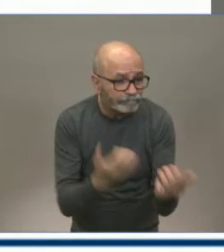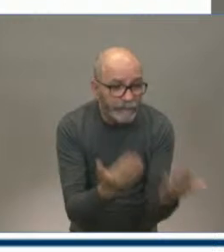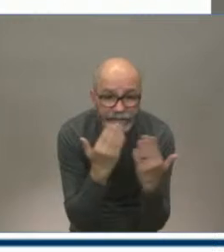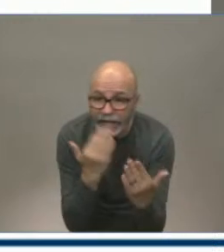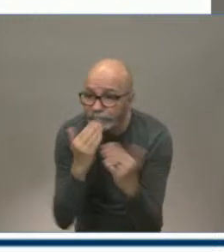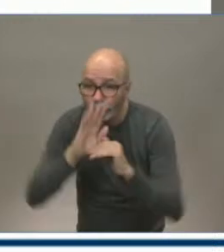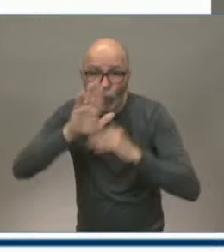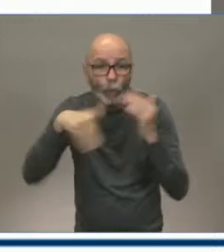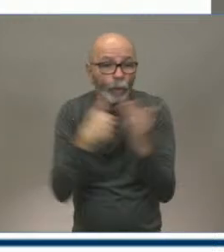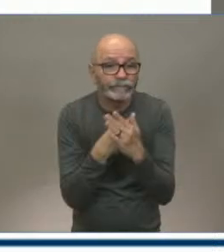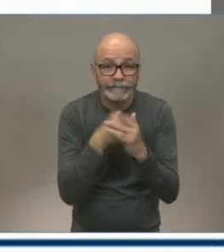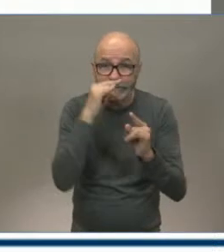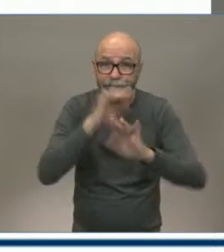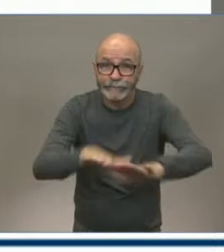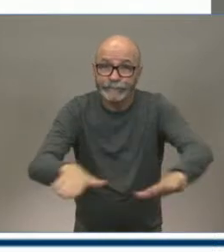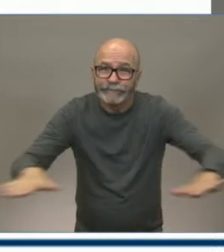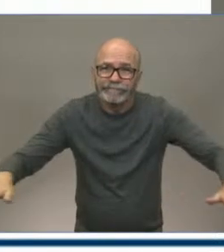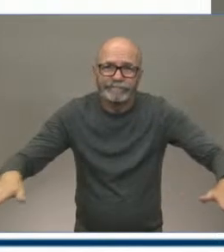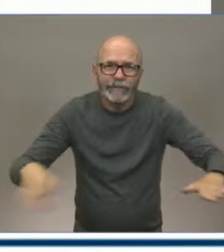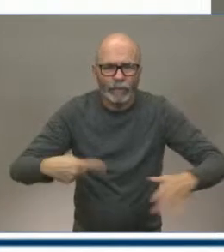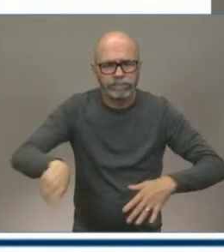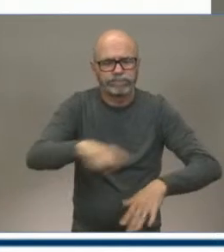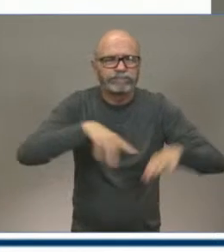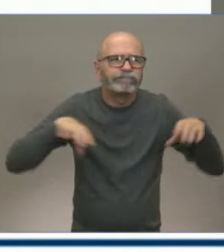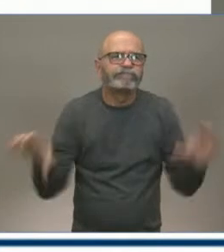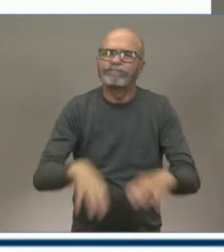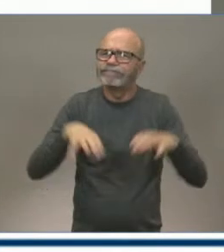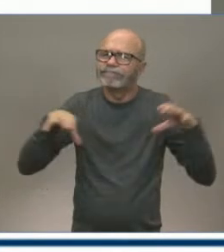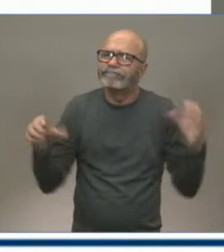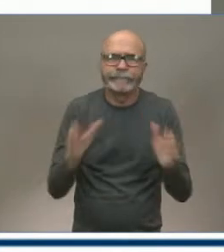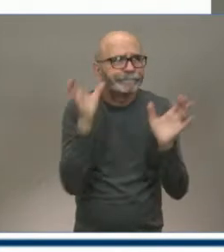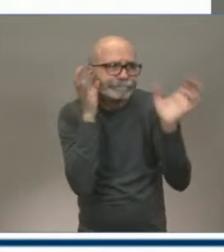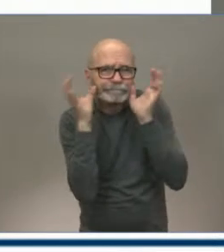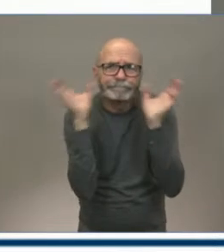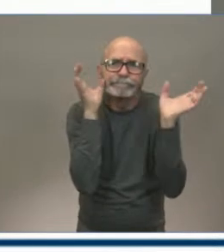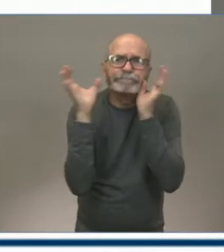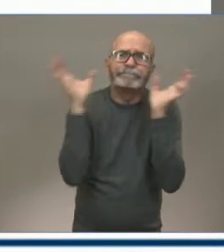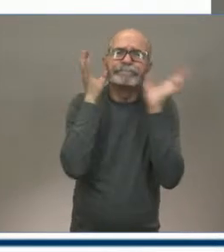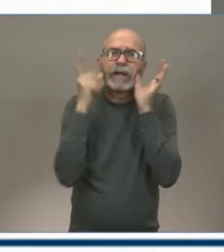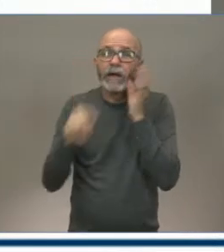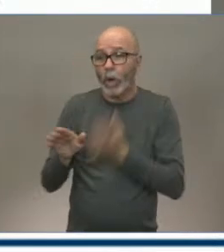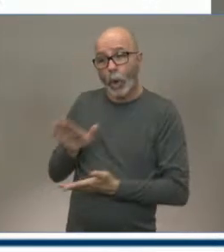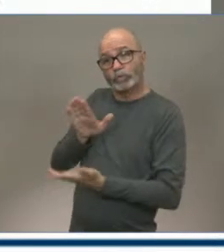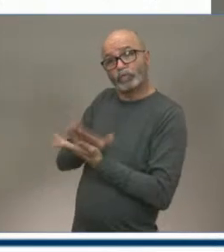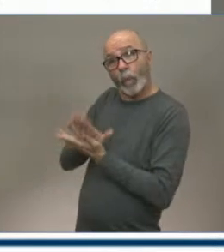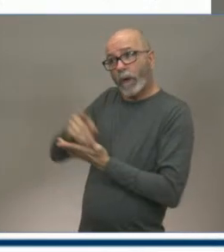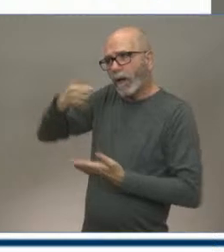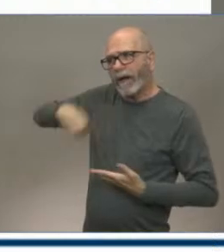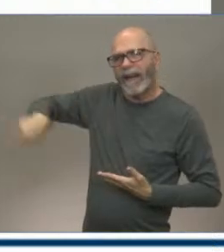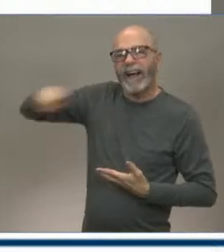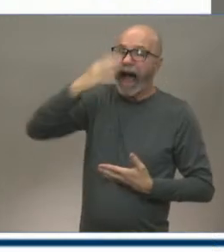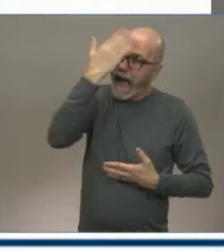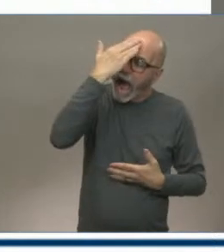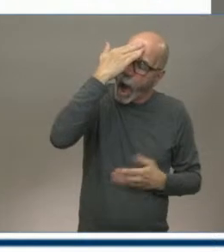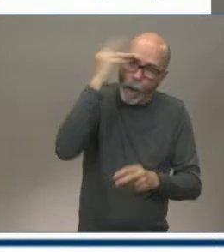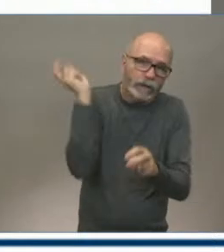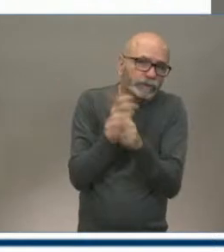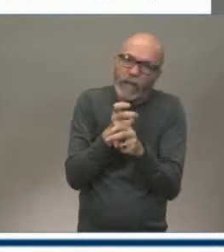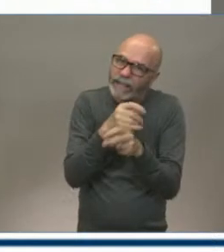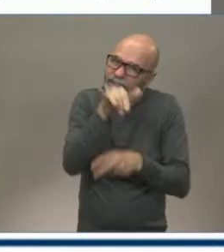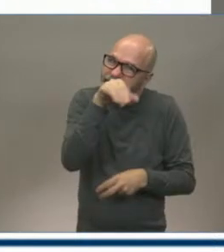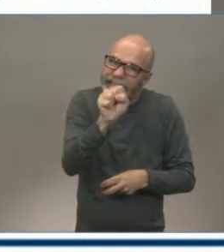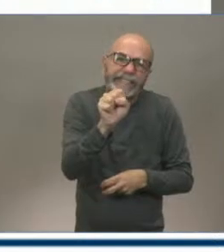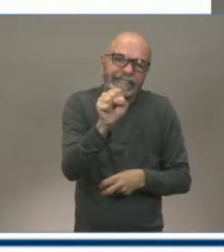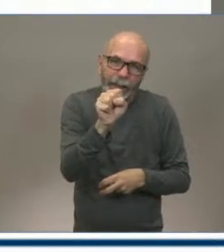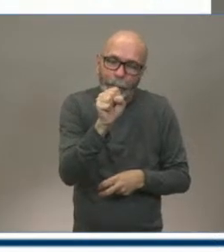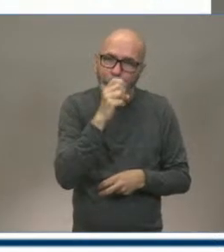so far as part of our COVID response. You're in school during an extraordinary time. We've asked a lot of you this year, and